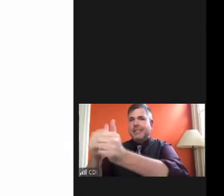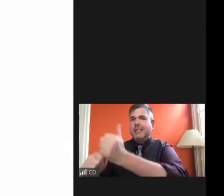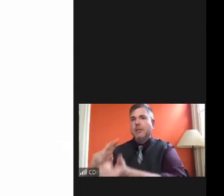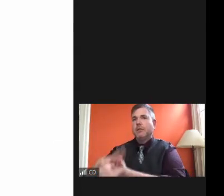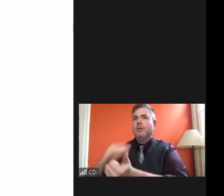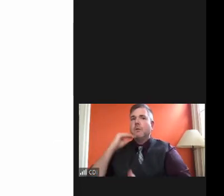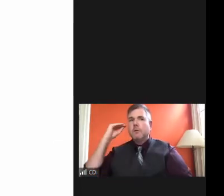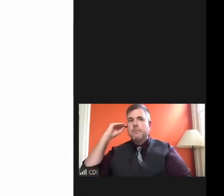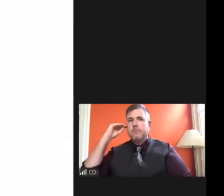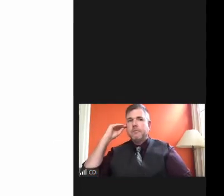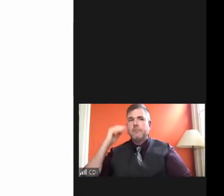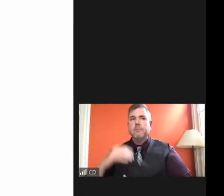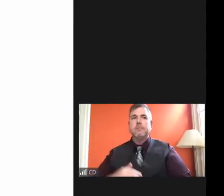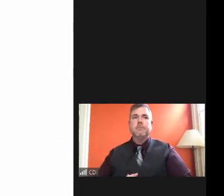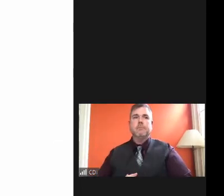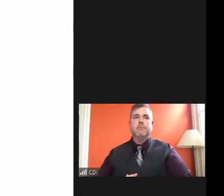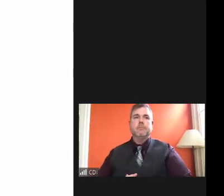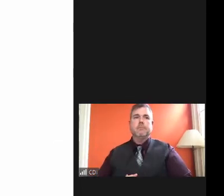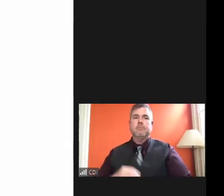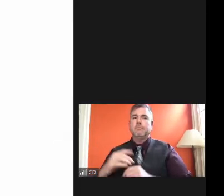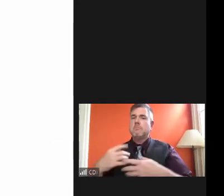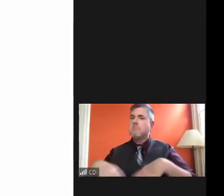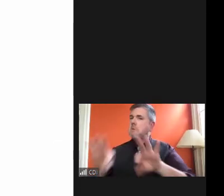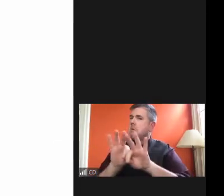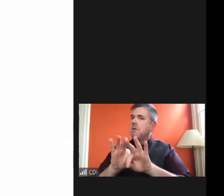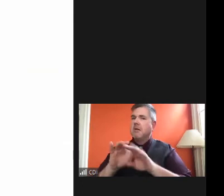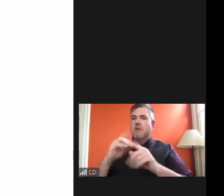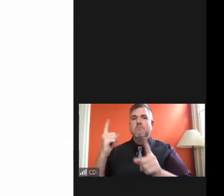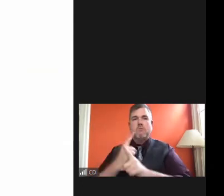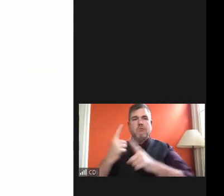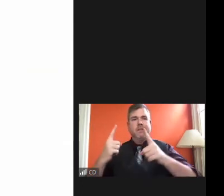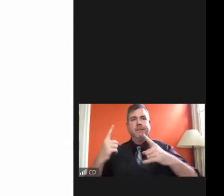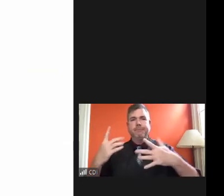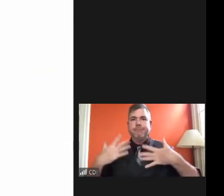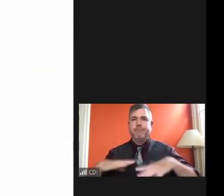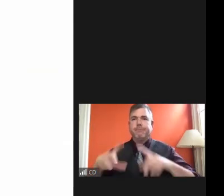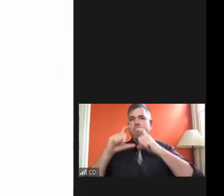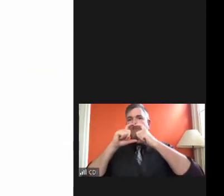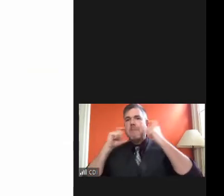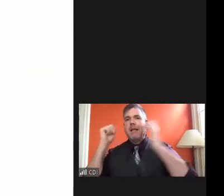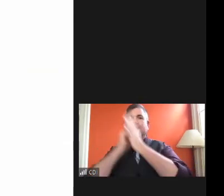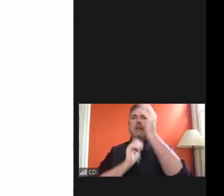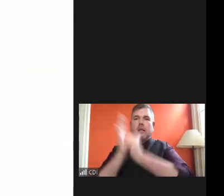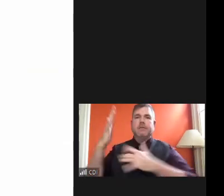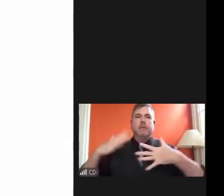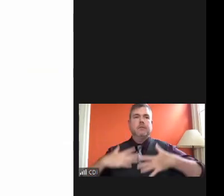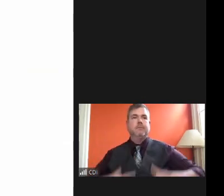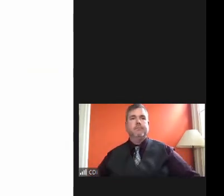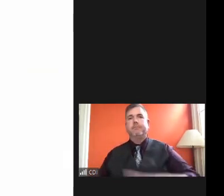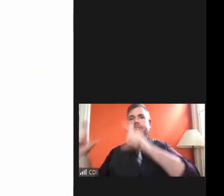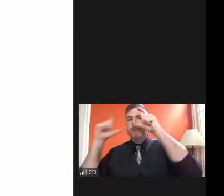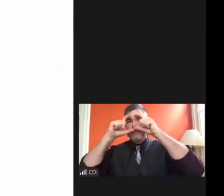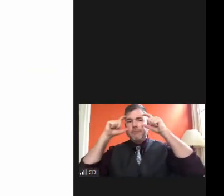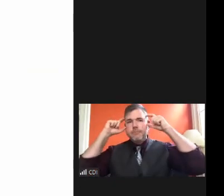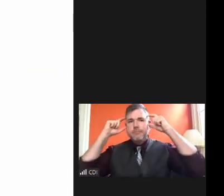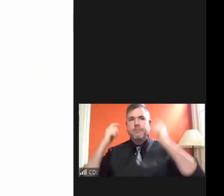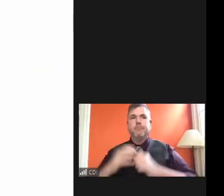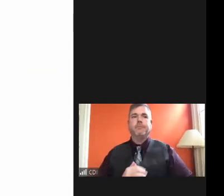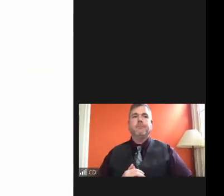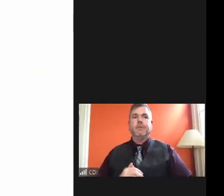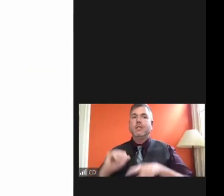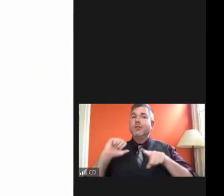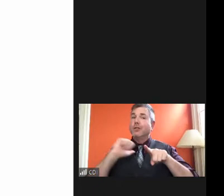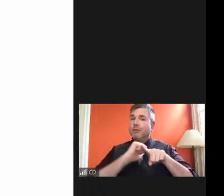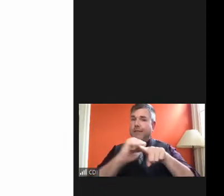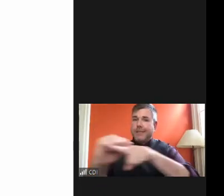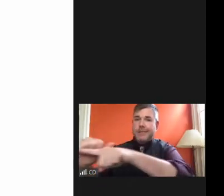and I've written an order that every facility needs to have their staff tested every month. And then we have an aggressive on-site intervention with the strike team that can be there in a matter of